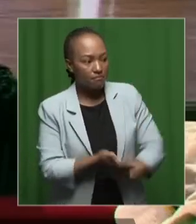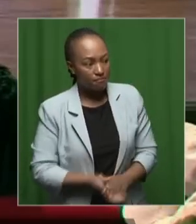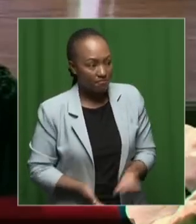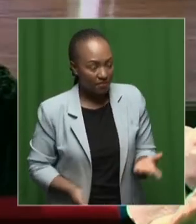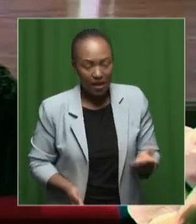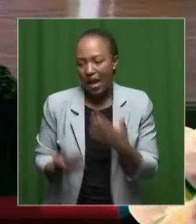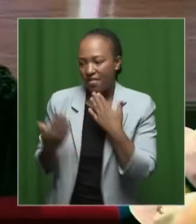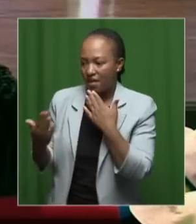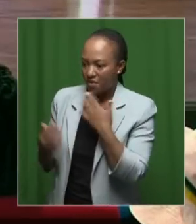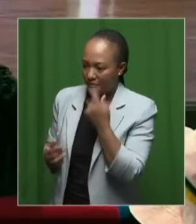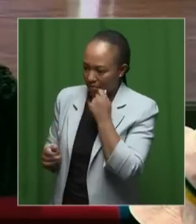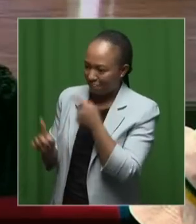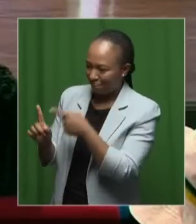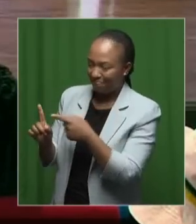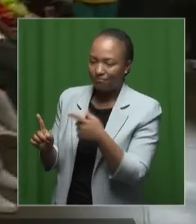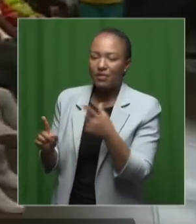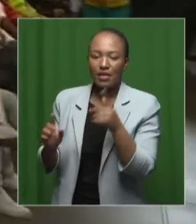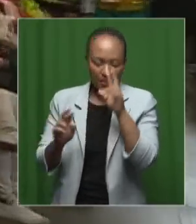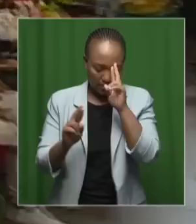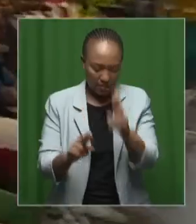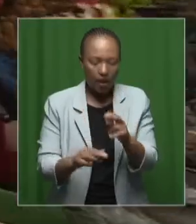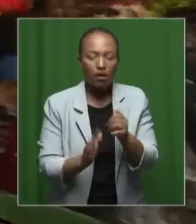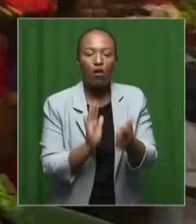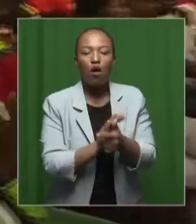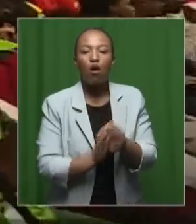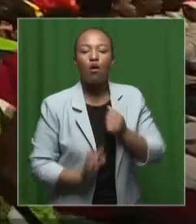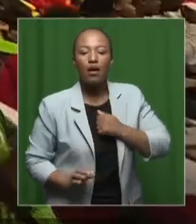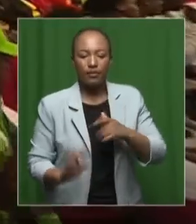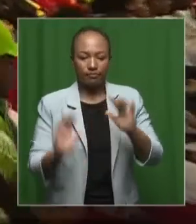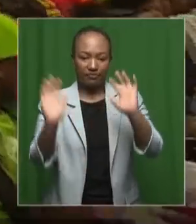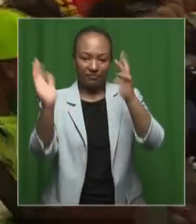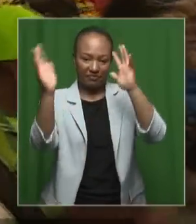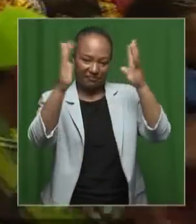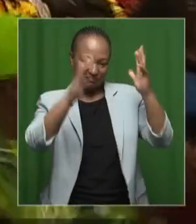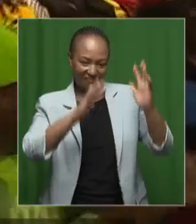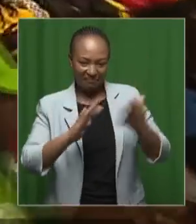legally and they must respect our laws.